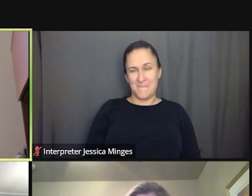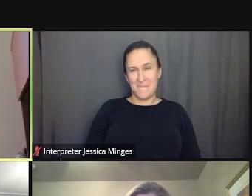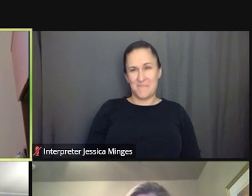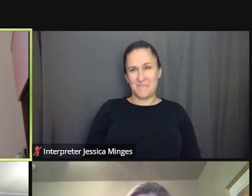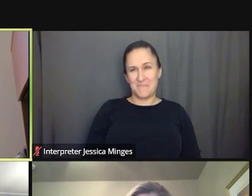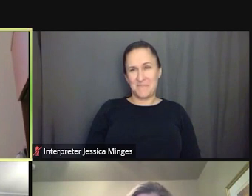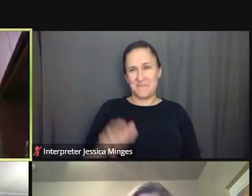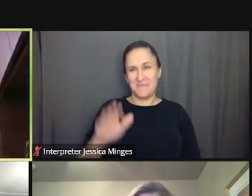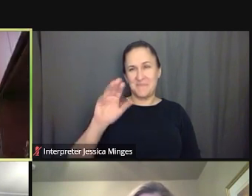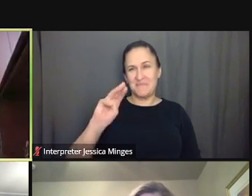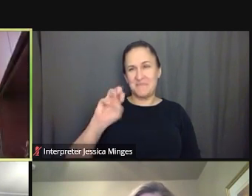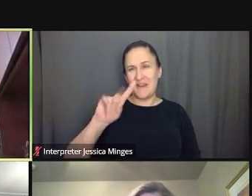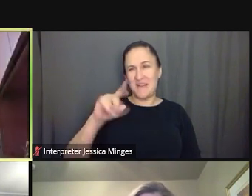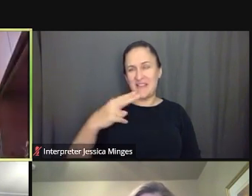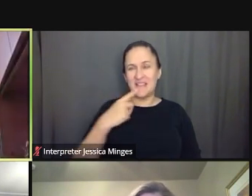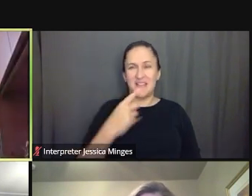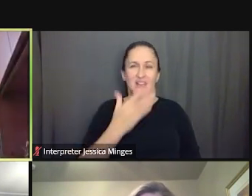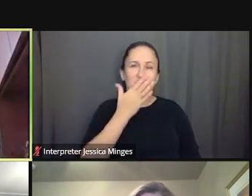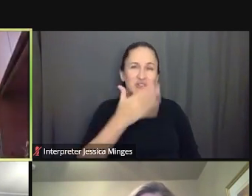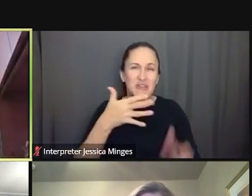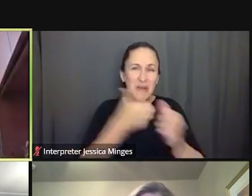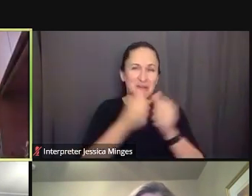Great updates all around.